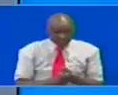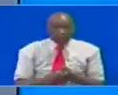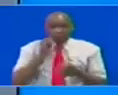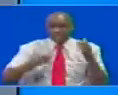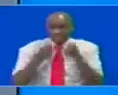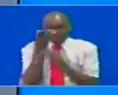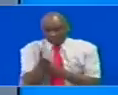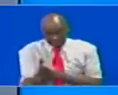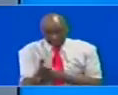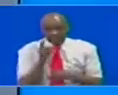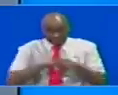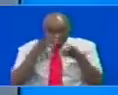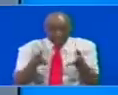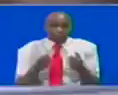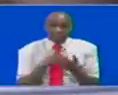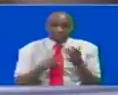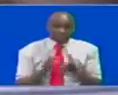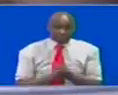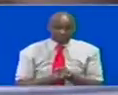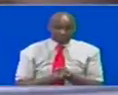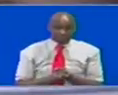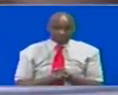events this time.